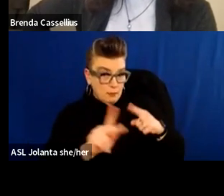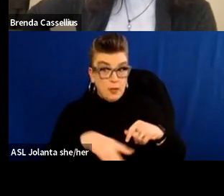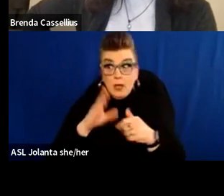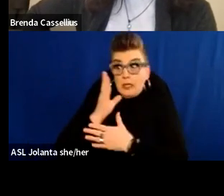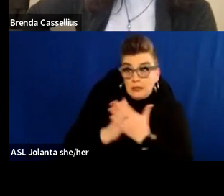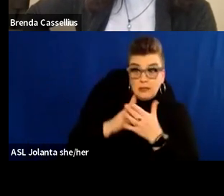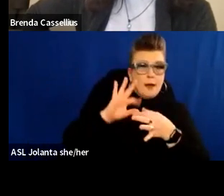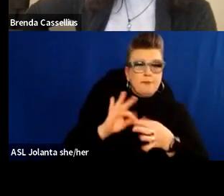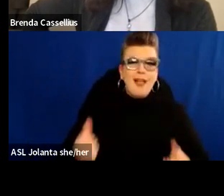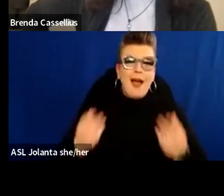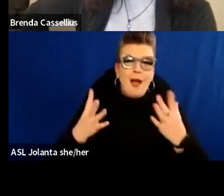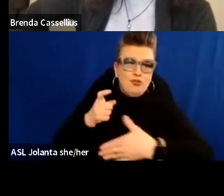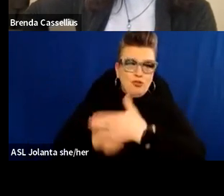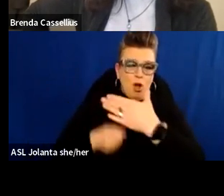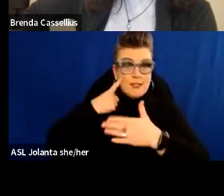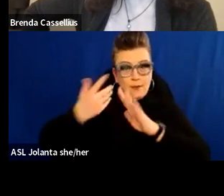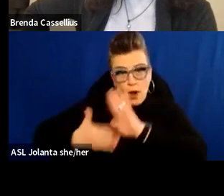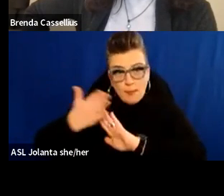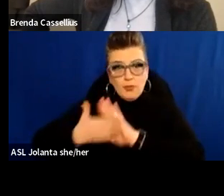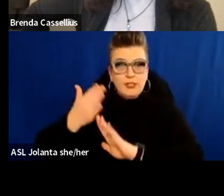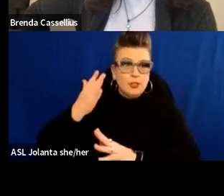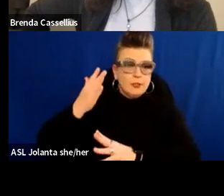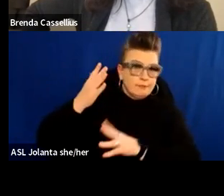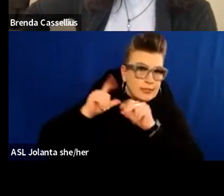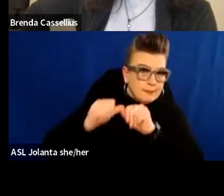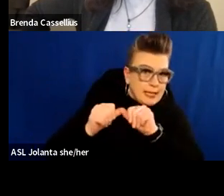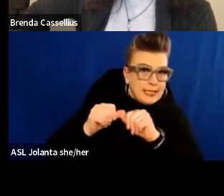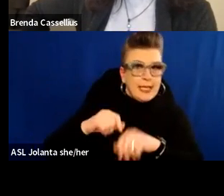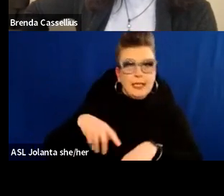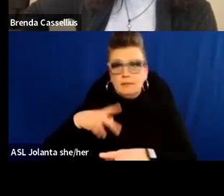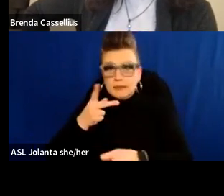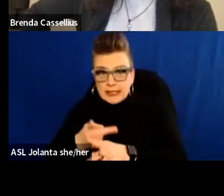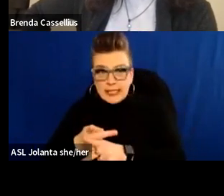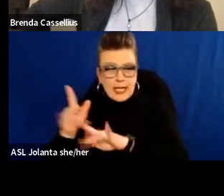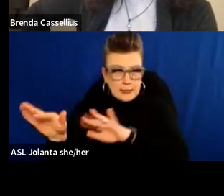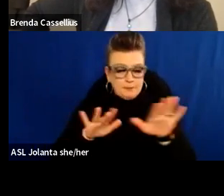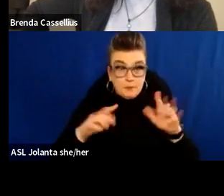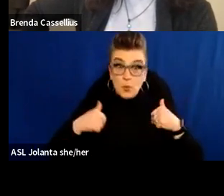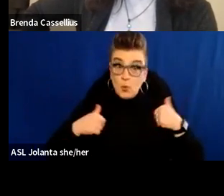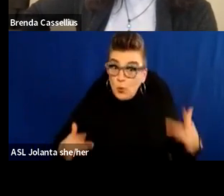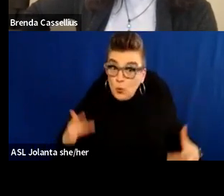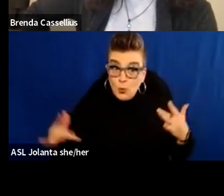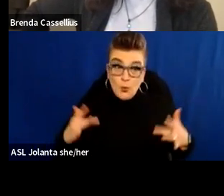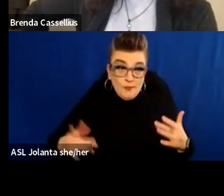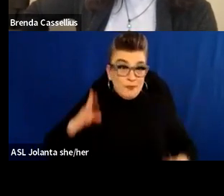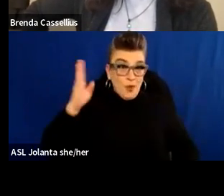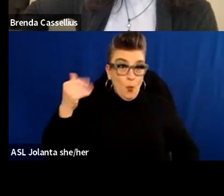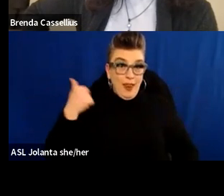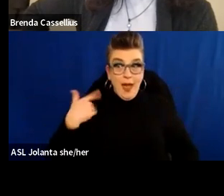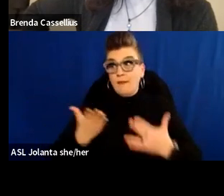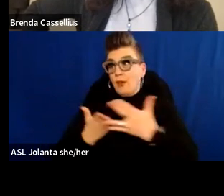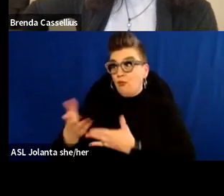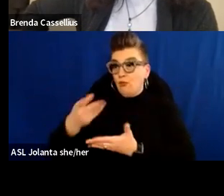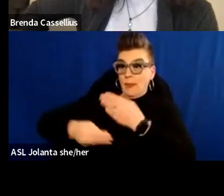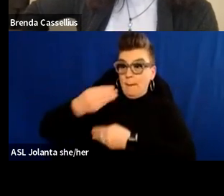cost for sustaining and maintaining it i'm excited that we will have through our budget hearing